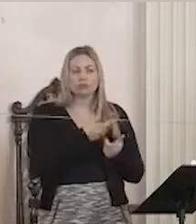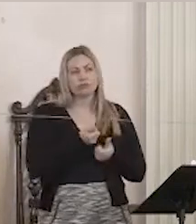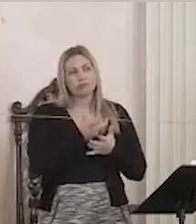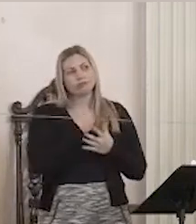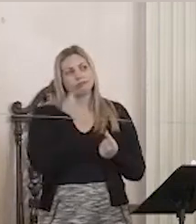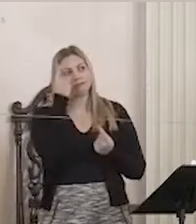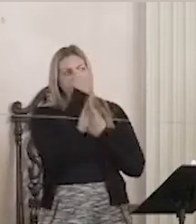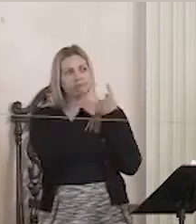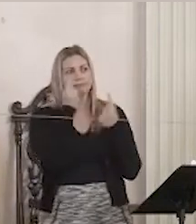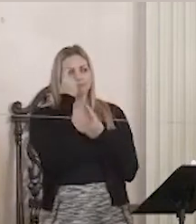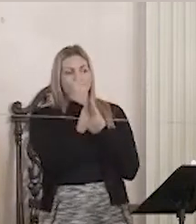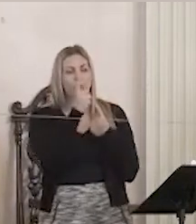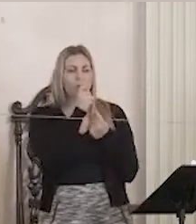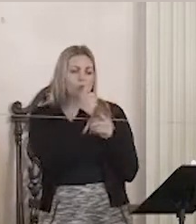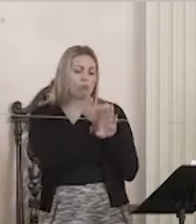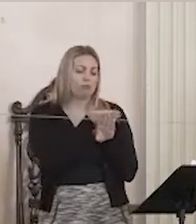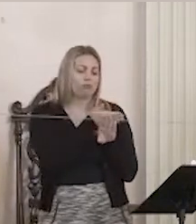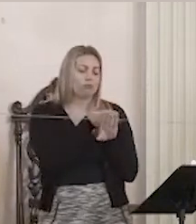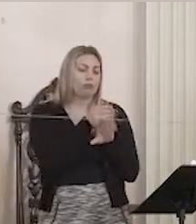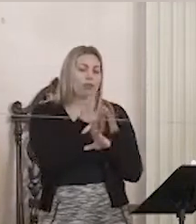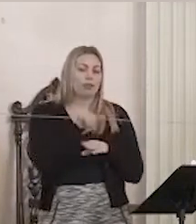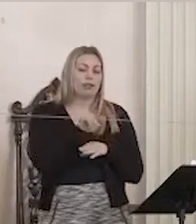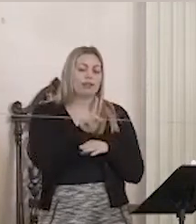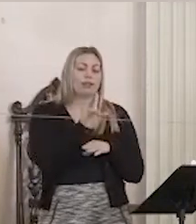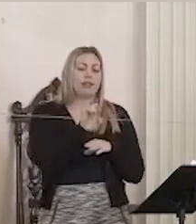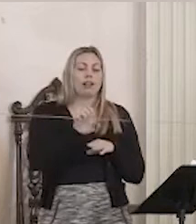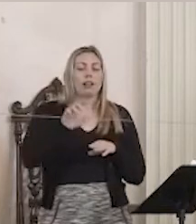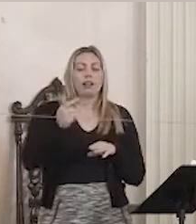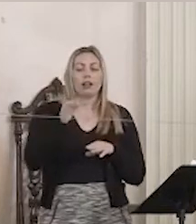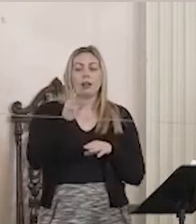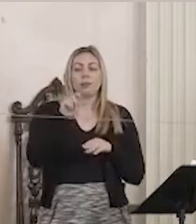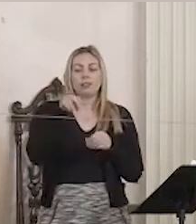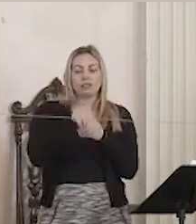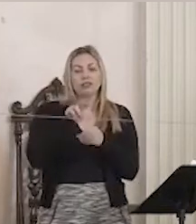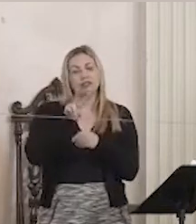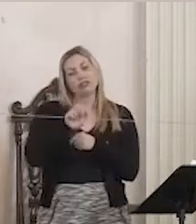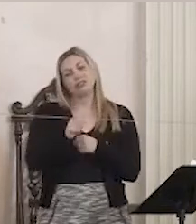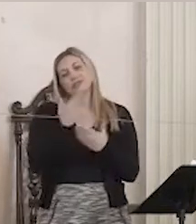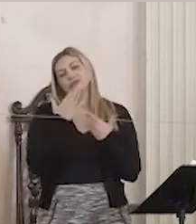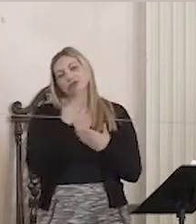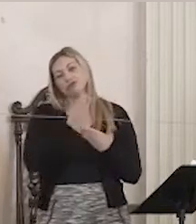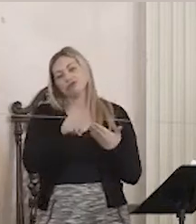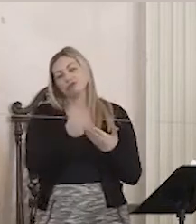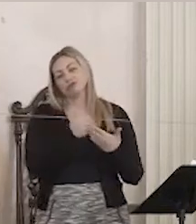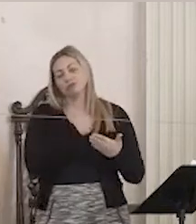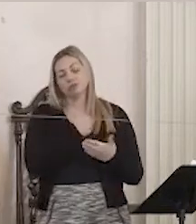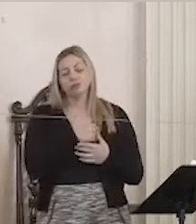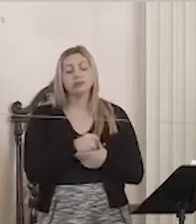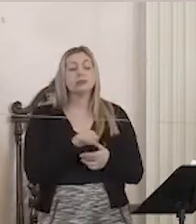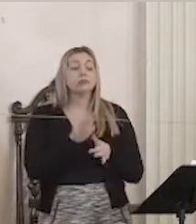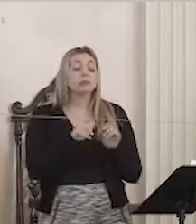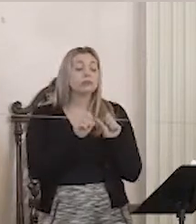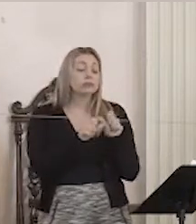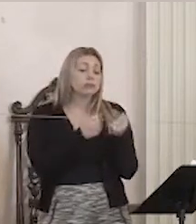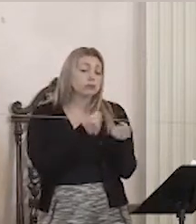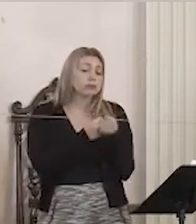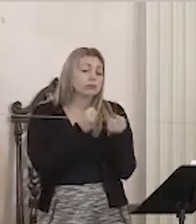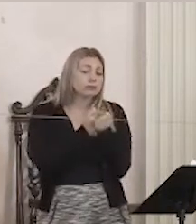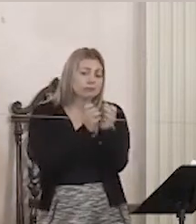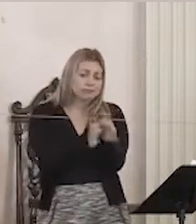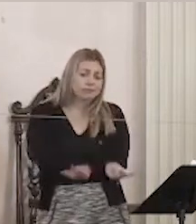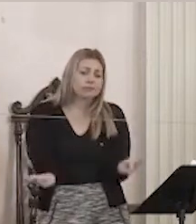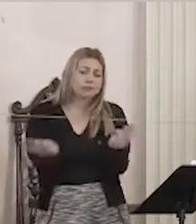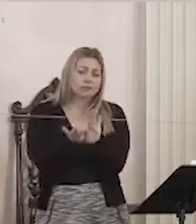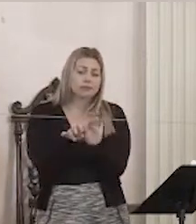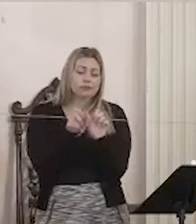about those before the Kyle Gilberts in Virginia. Thank you, All Souls. Your ongoing support is